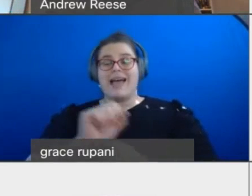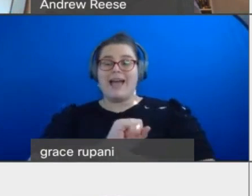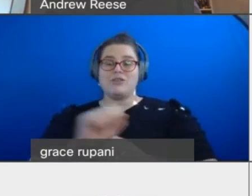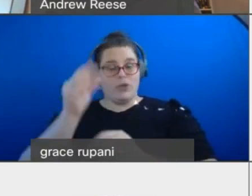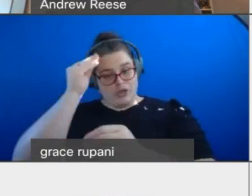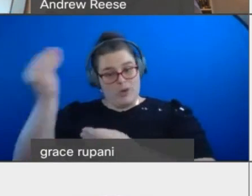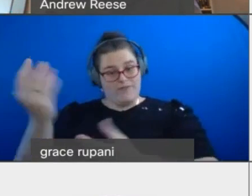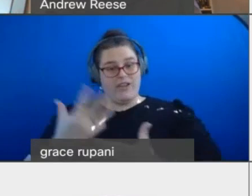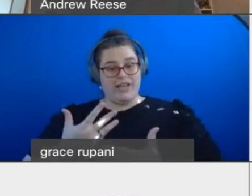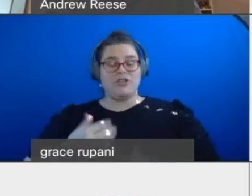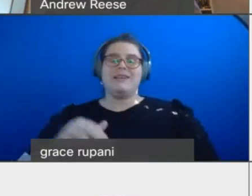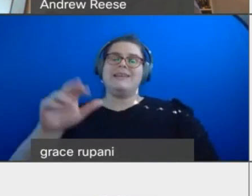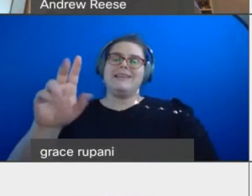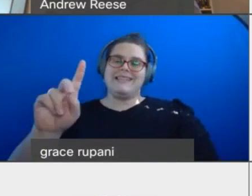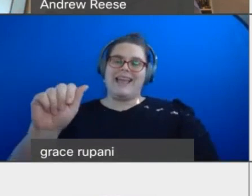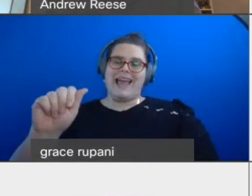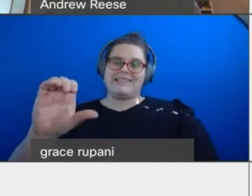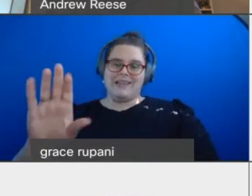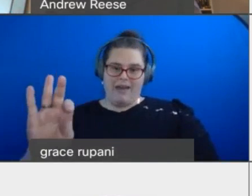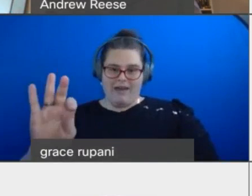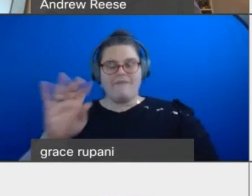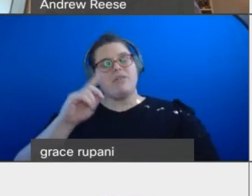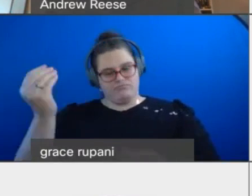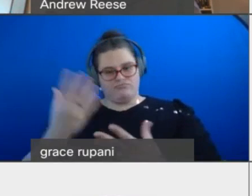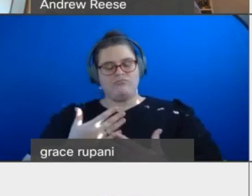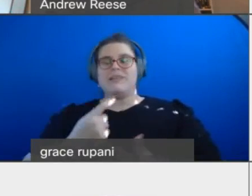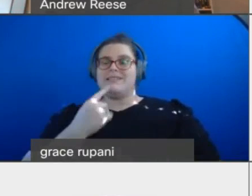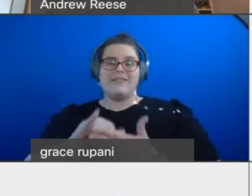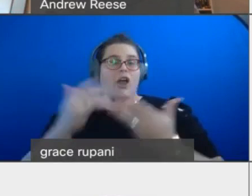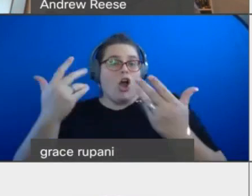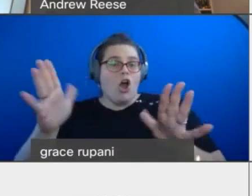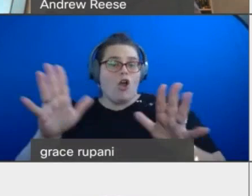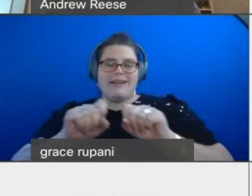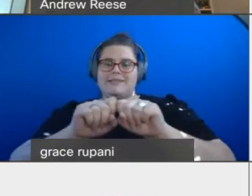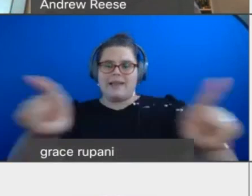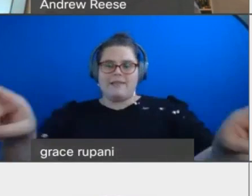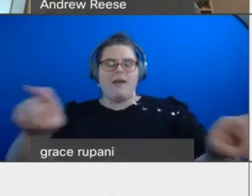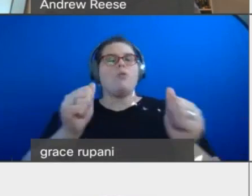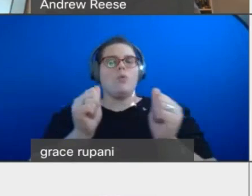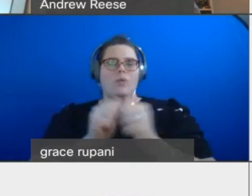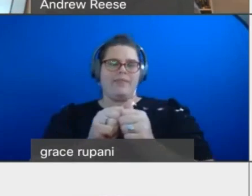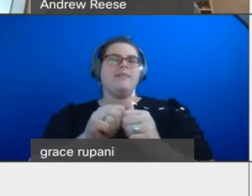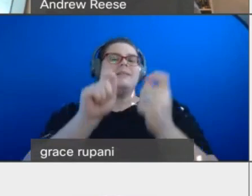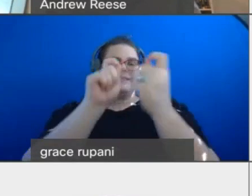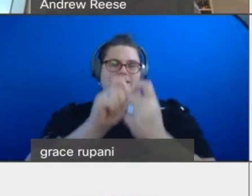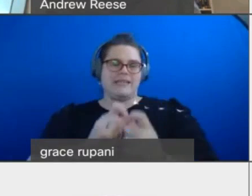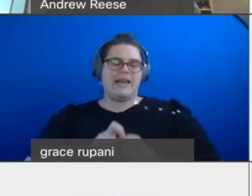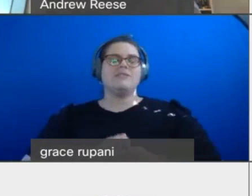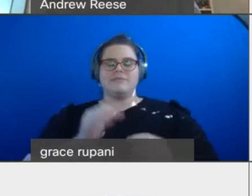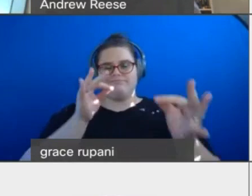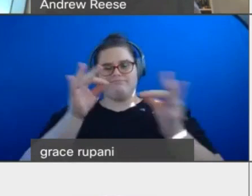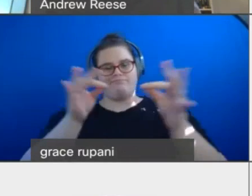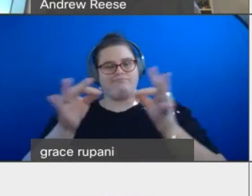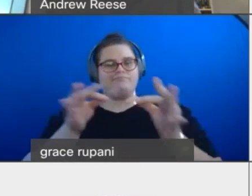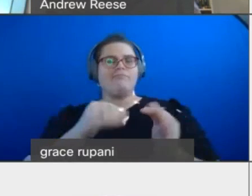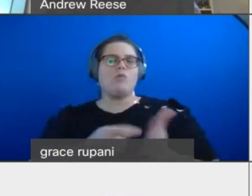from DHCF, they sent out to providers with the finer details on your requirements for training, and